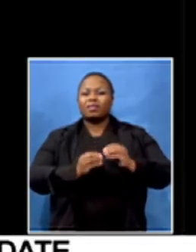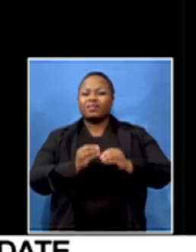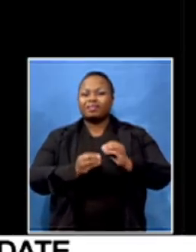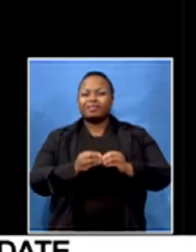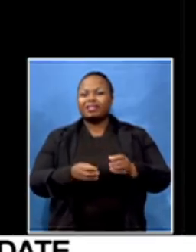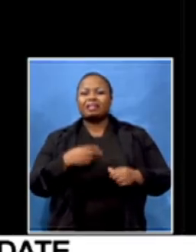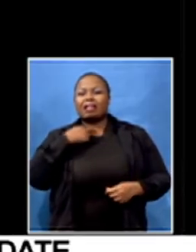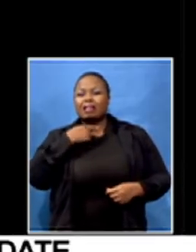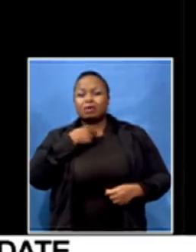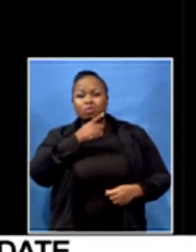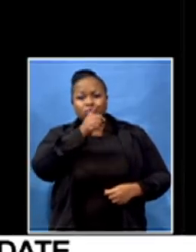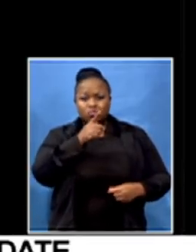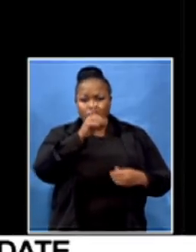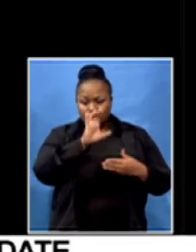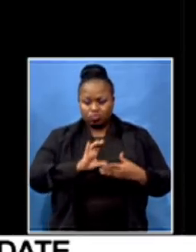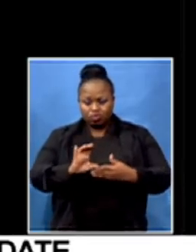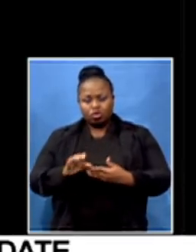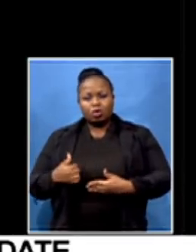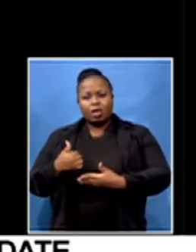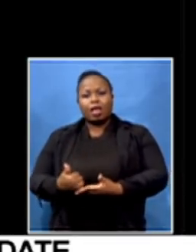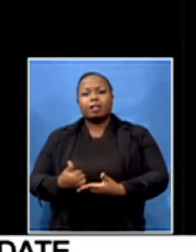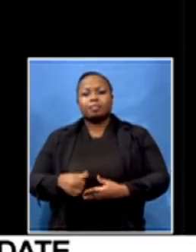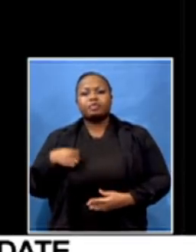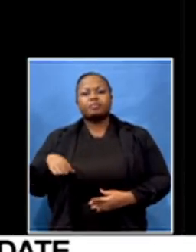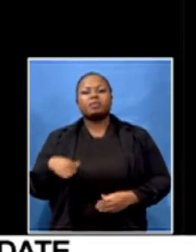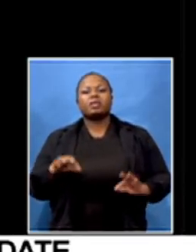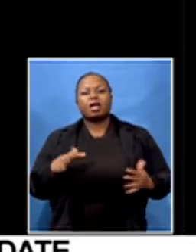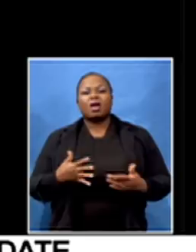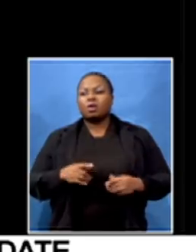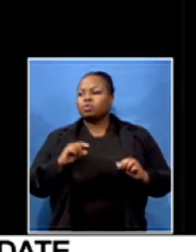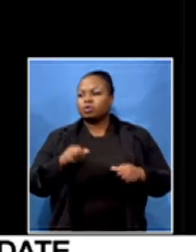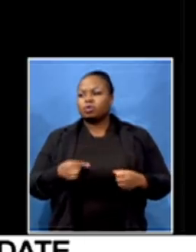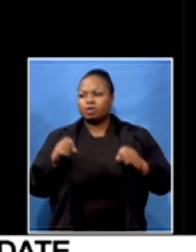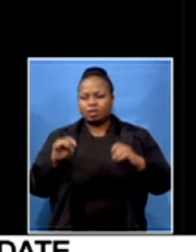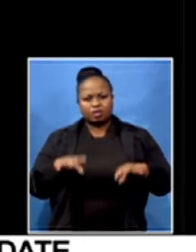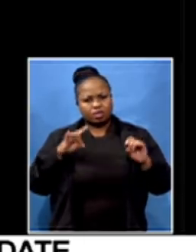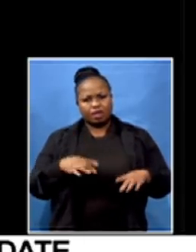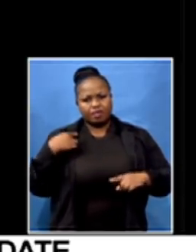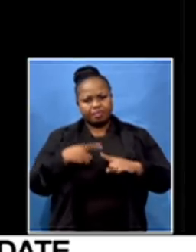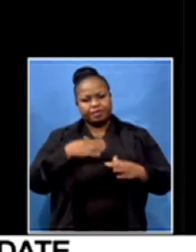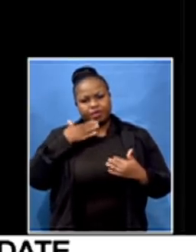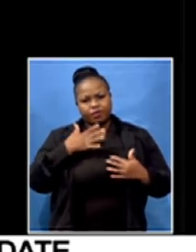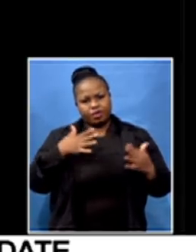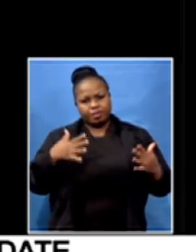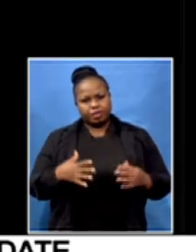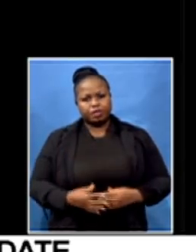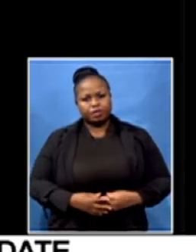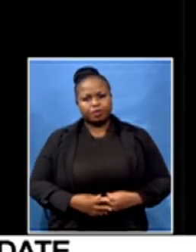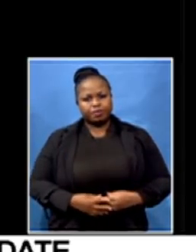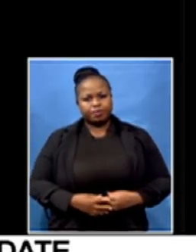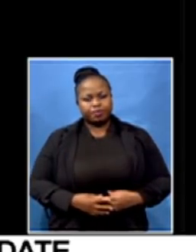assist the municipalities to ensure that at least they not suffer more than what they have suffered? Thank you very much to my